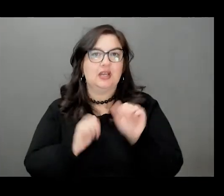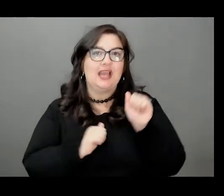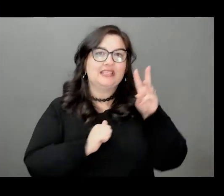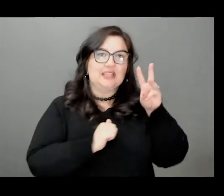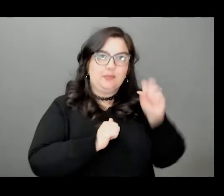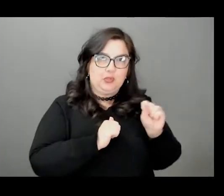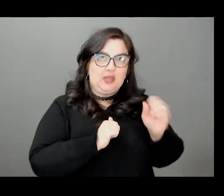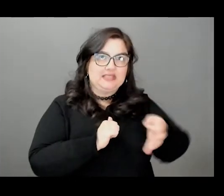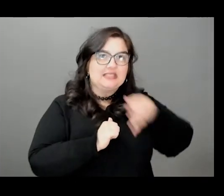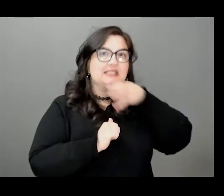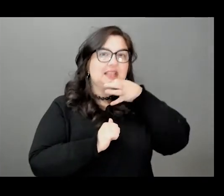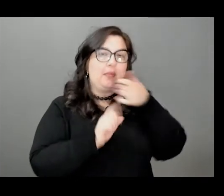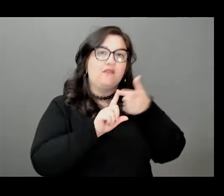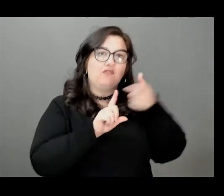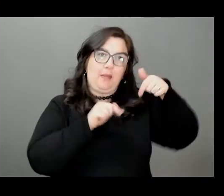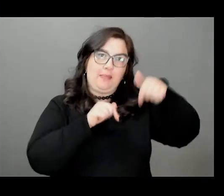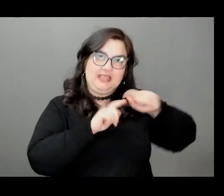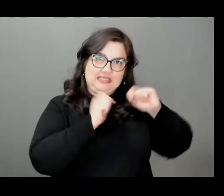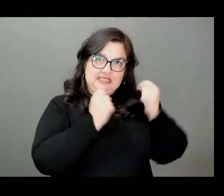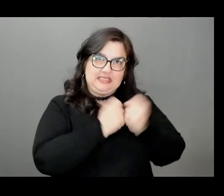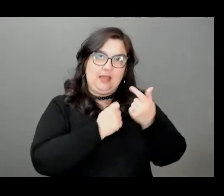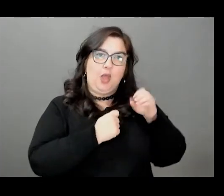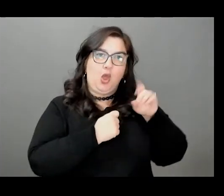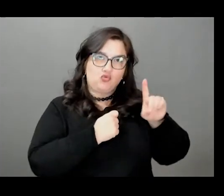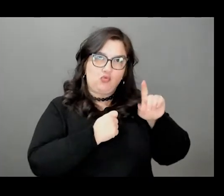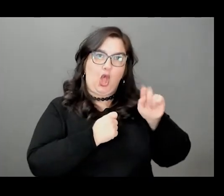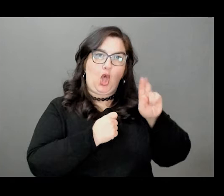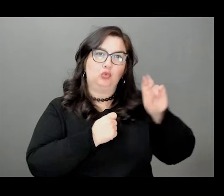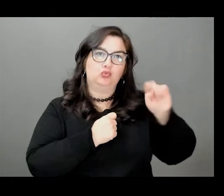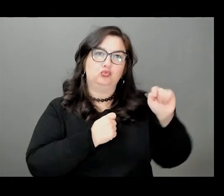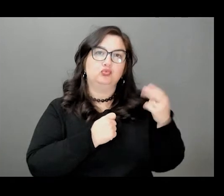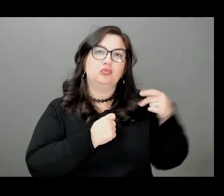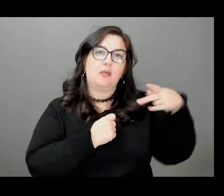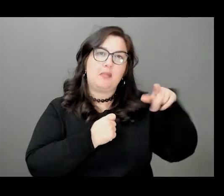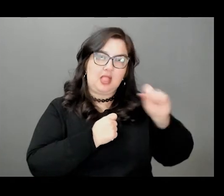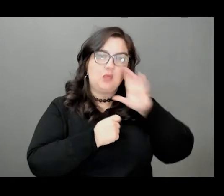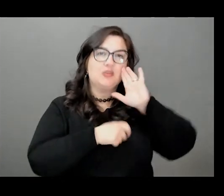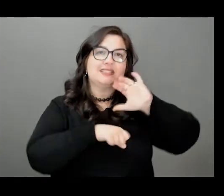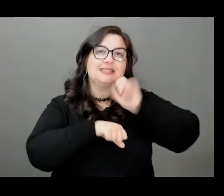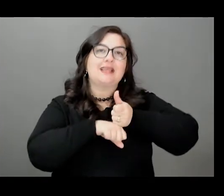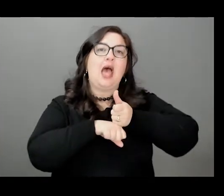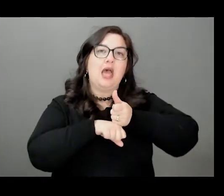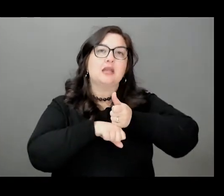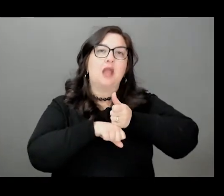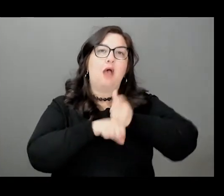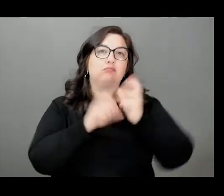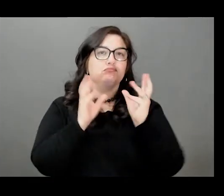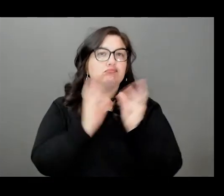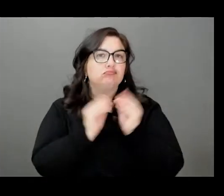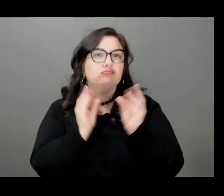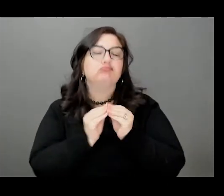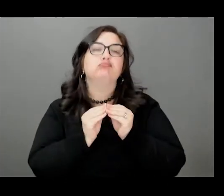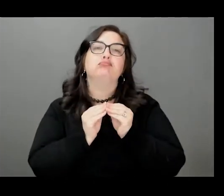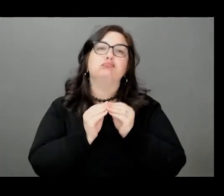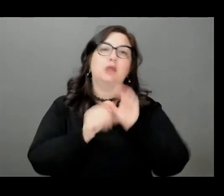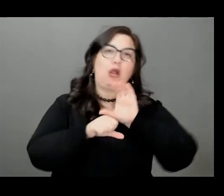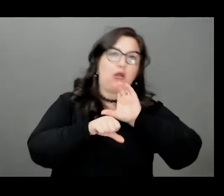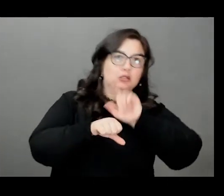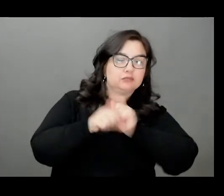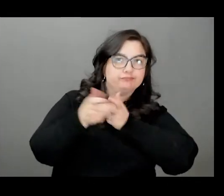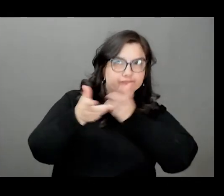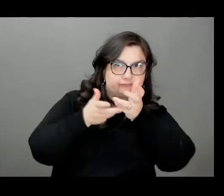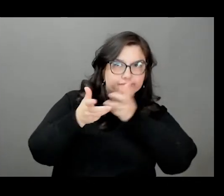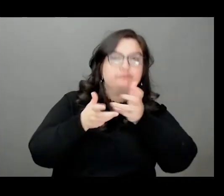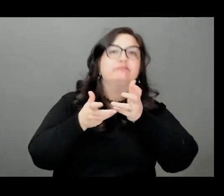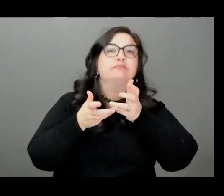form is submitted now. Someone from an AWS expert from the Ground Truth Plus team will reach out to the customer and set up the initial